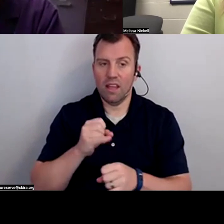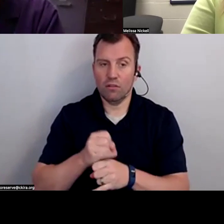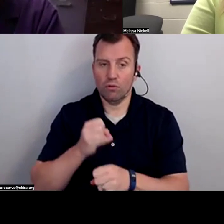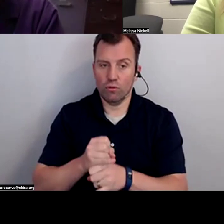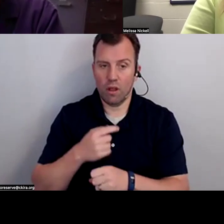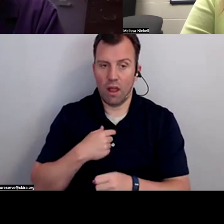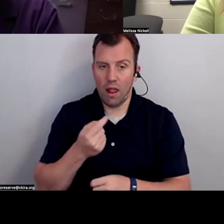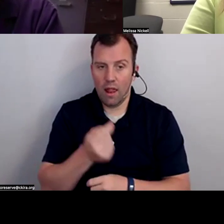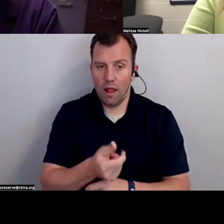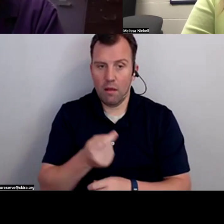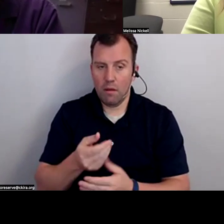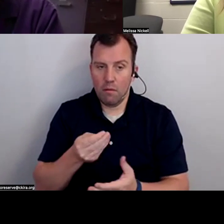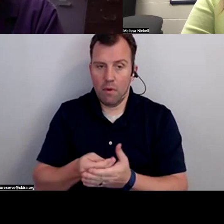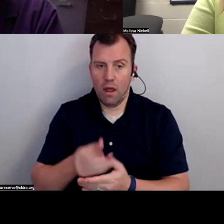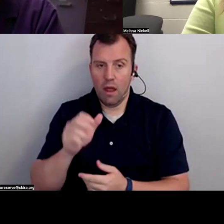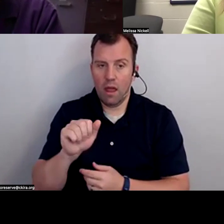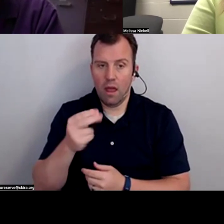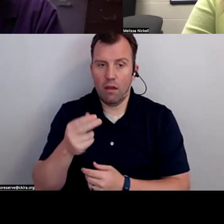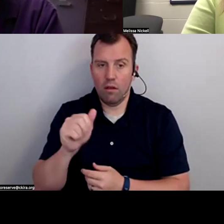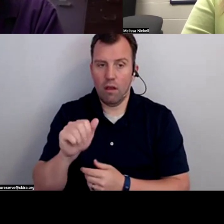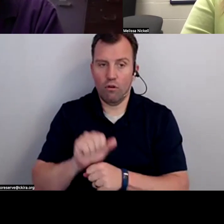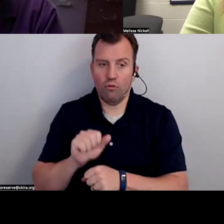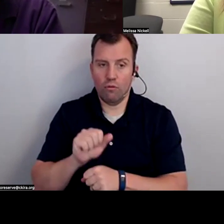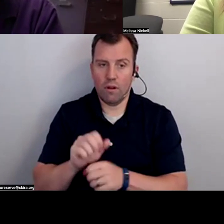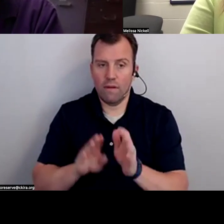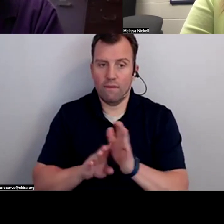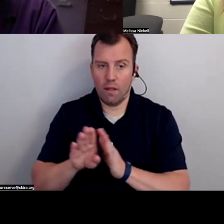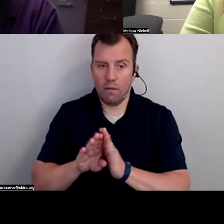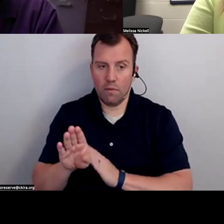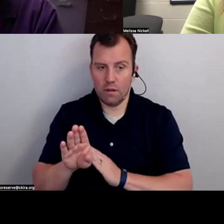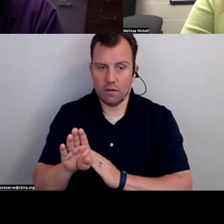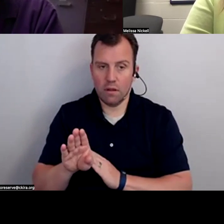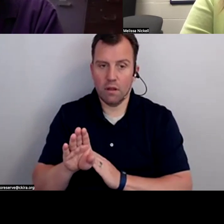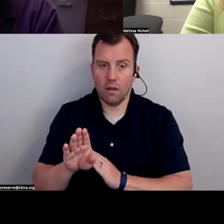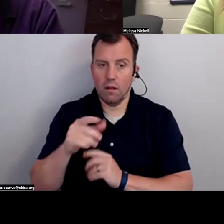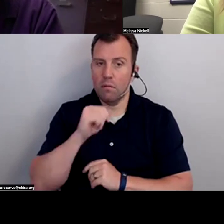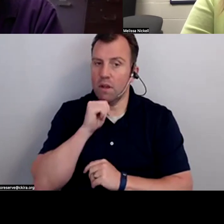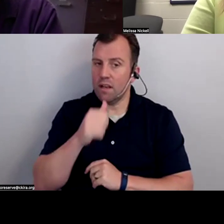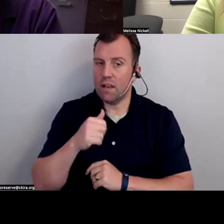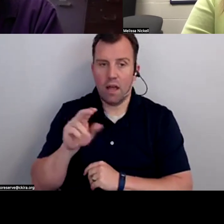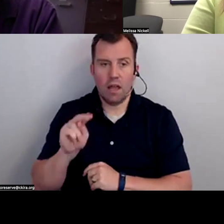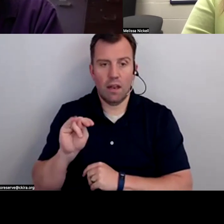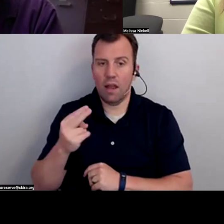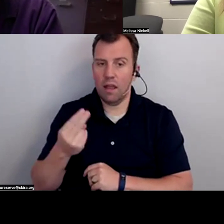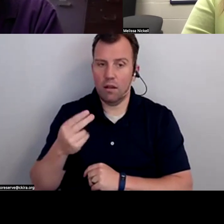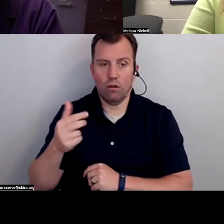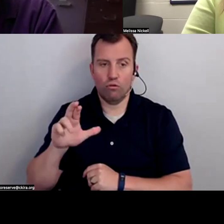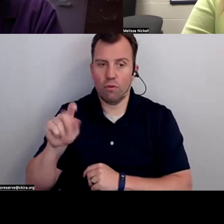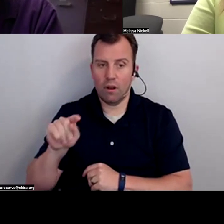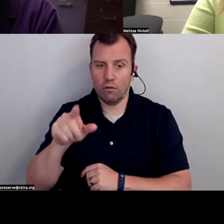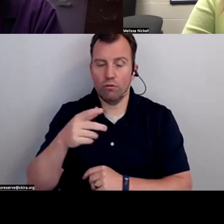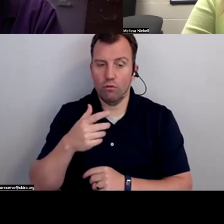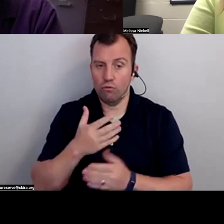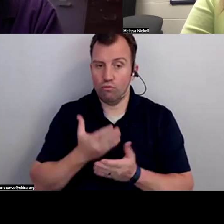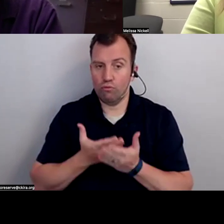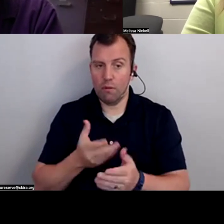before, so an AHA Career Development Award, but not an NIH grant. Do you recommend applying